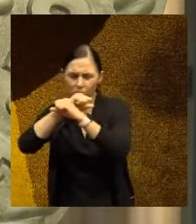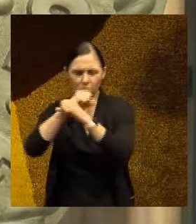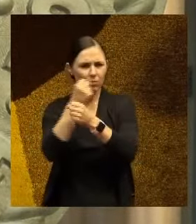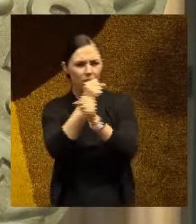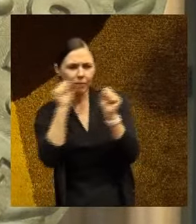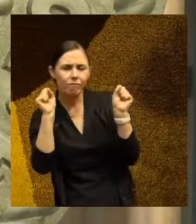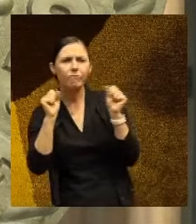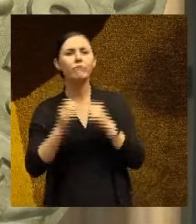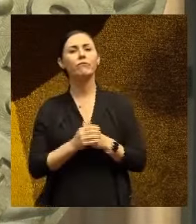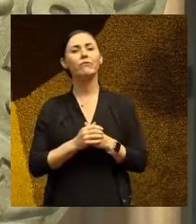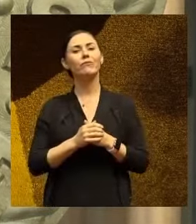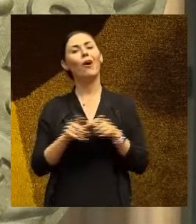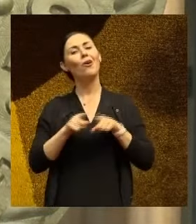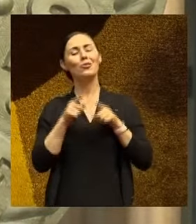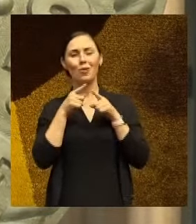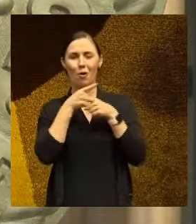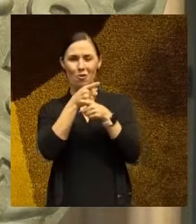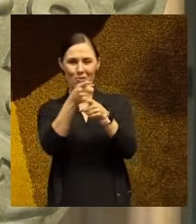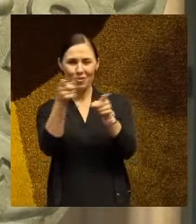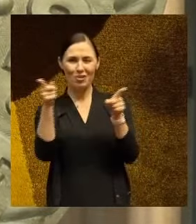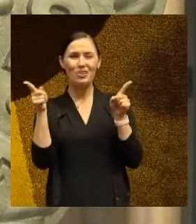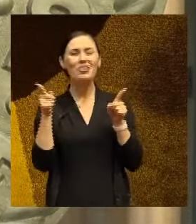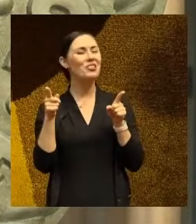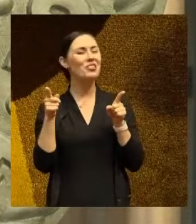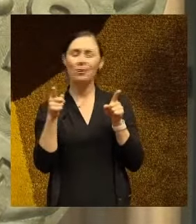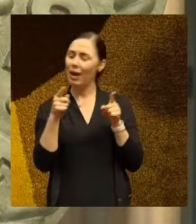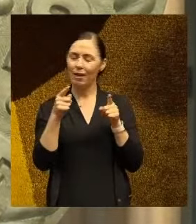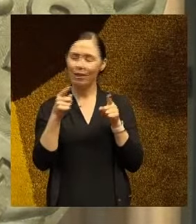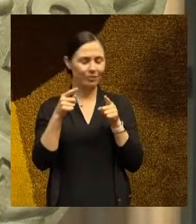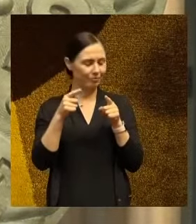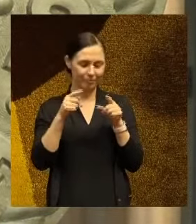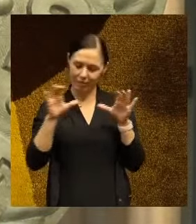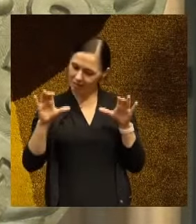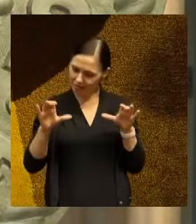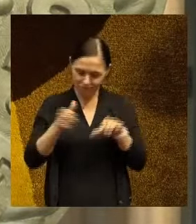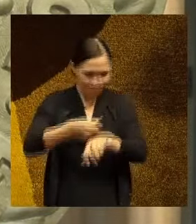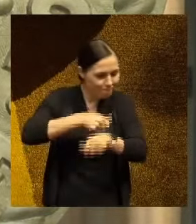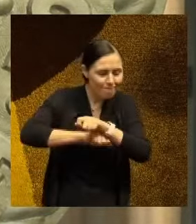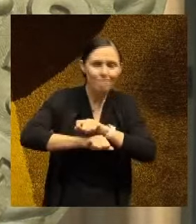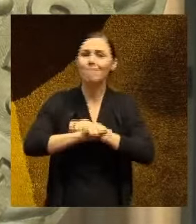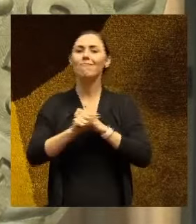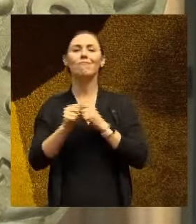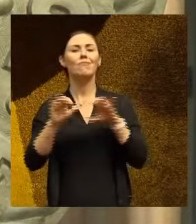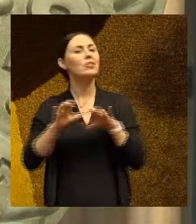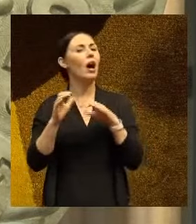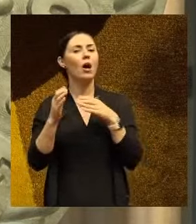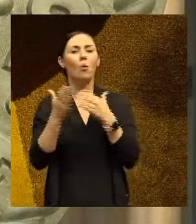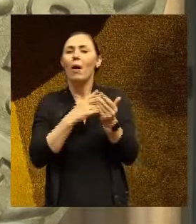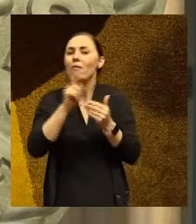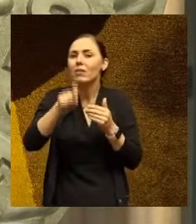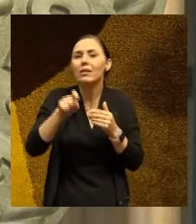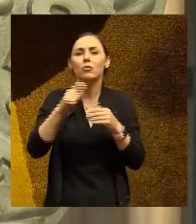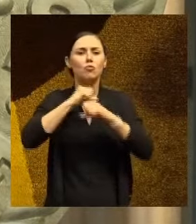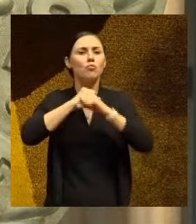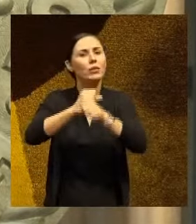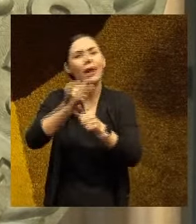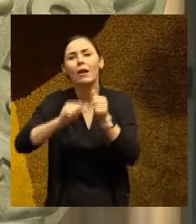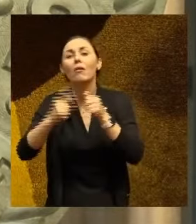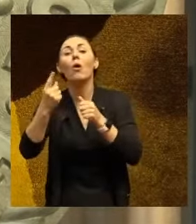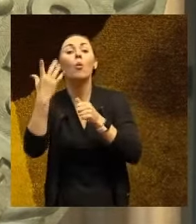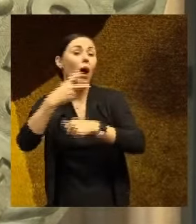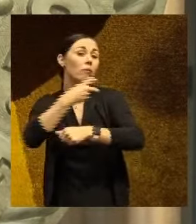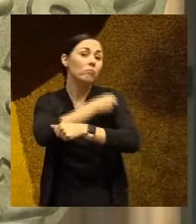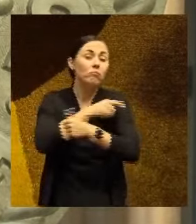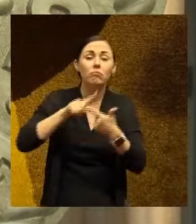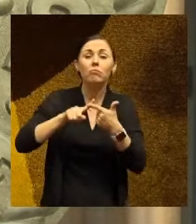you have done what you've had to do to protect all of us by getting vaccinated and conducting your